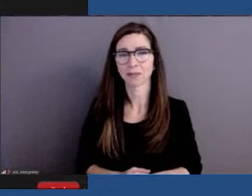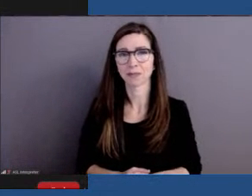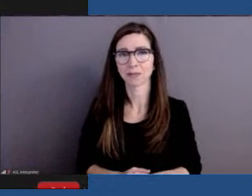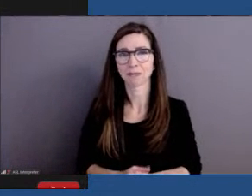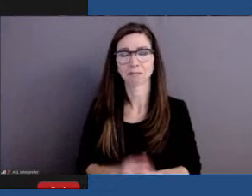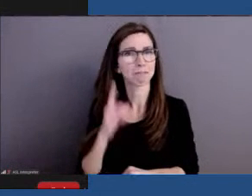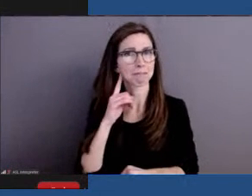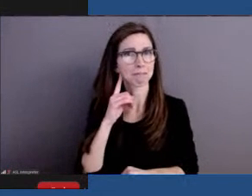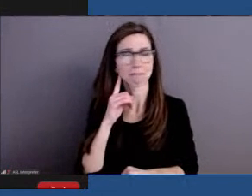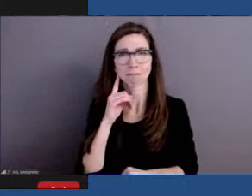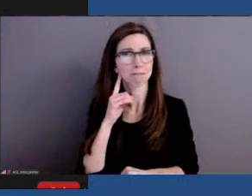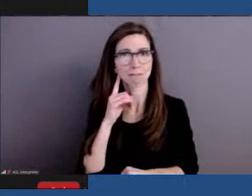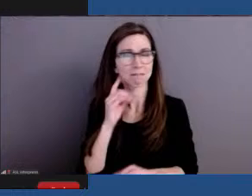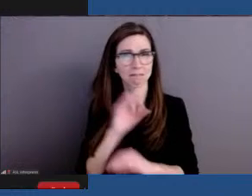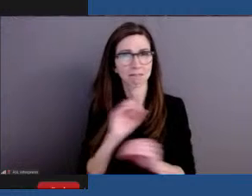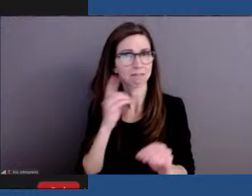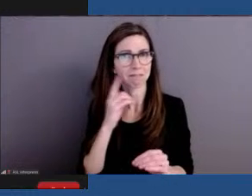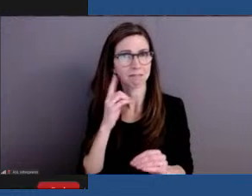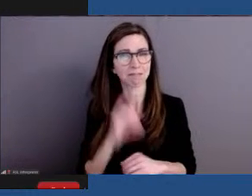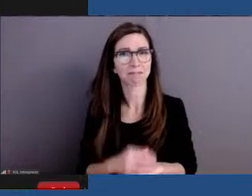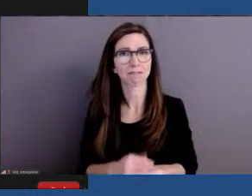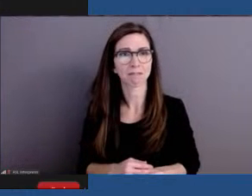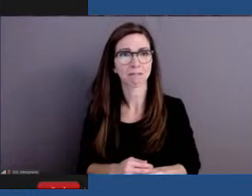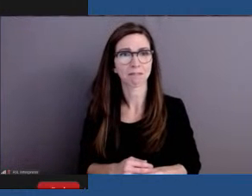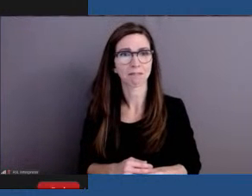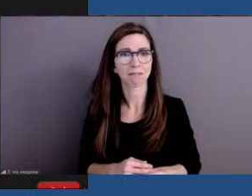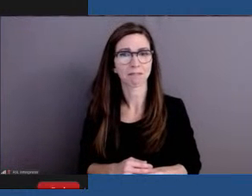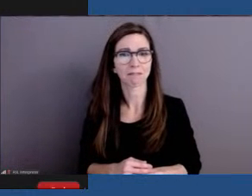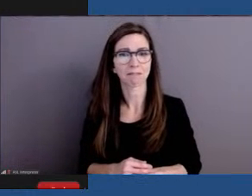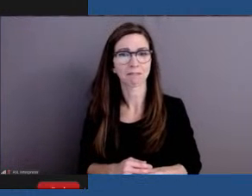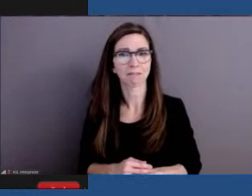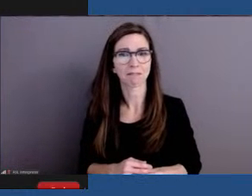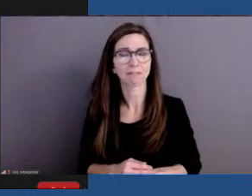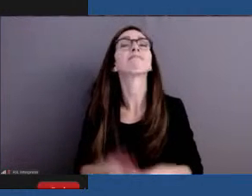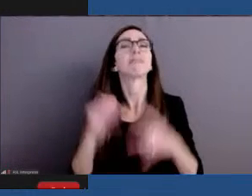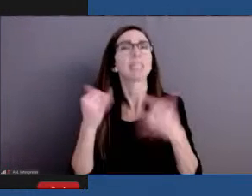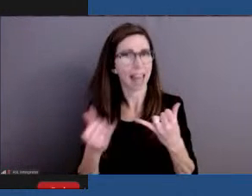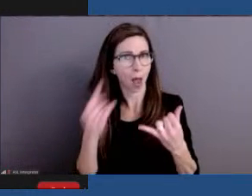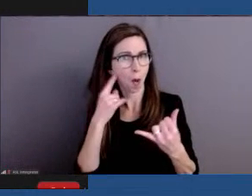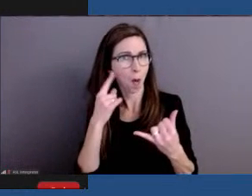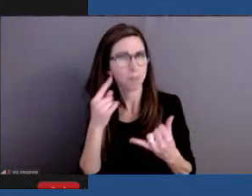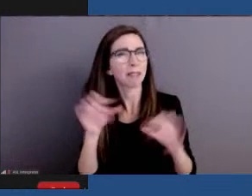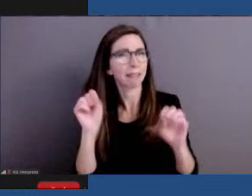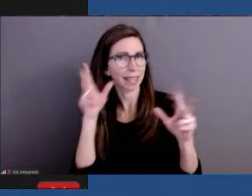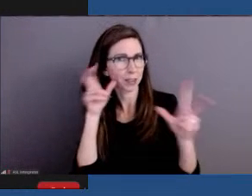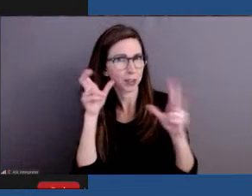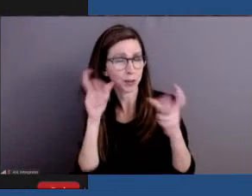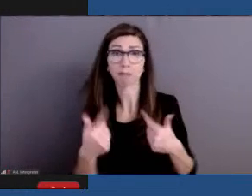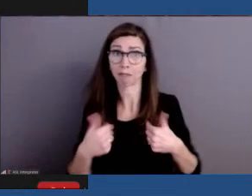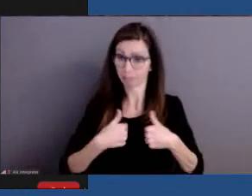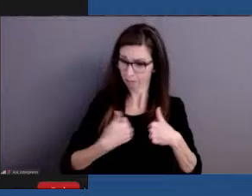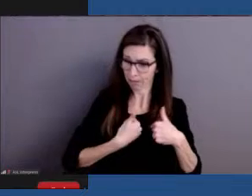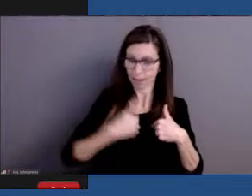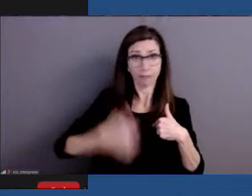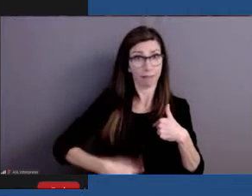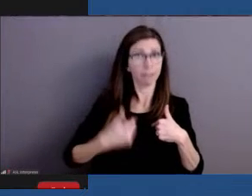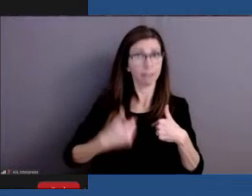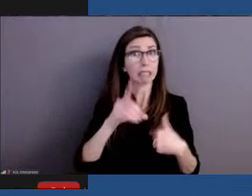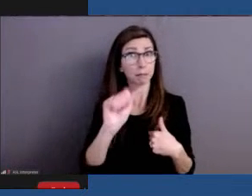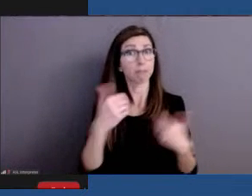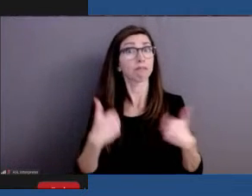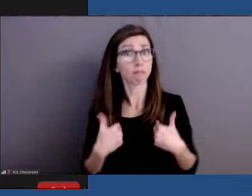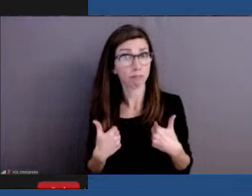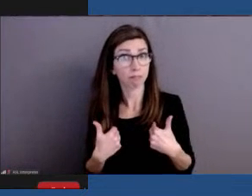everybody today on this International Day of Persons with Disabilities. I myself am a person with a disability, and I've been working